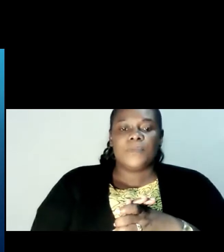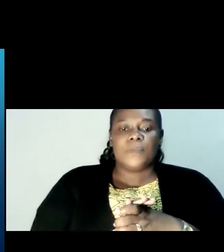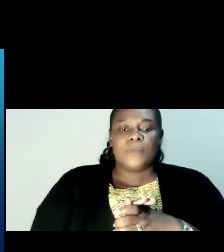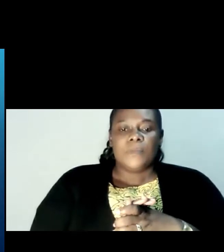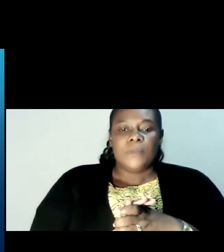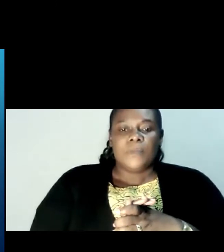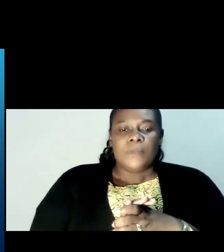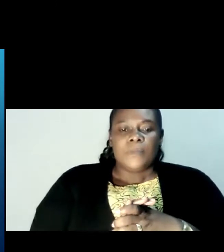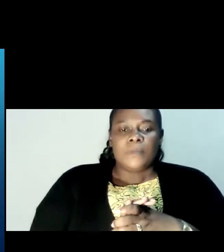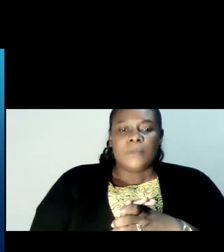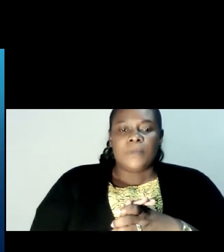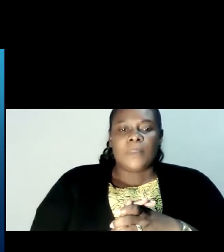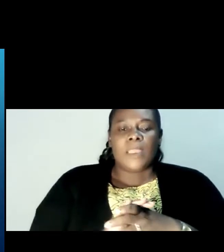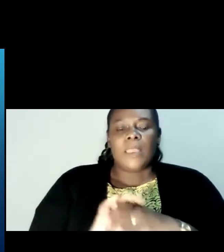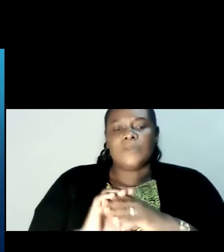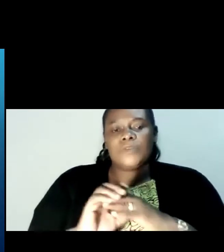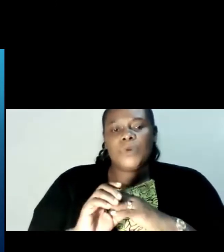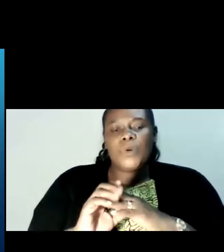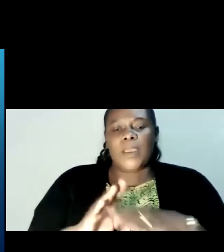healthy oils.